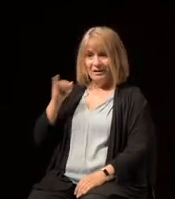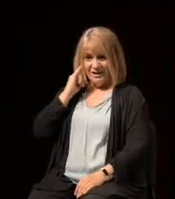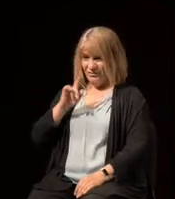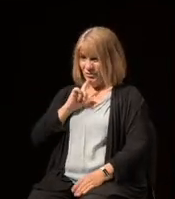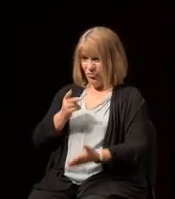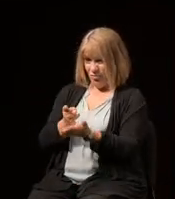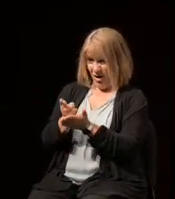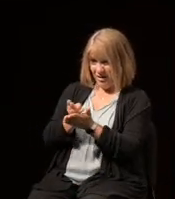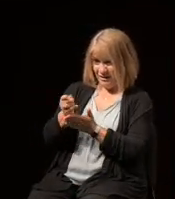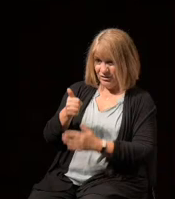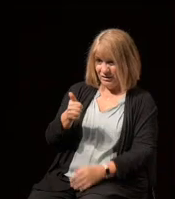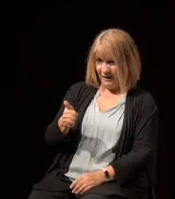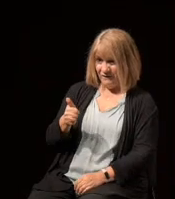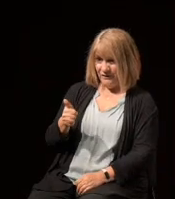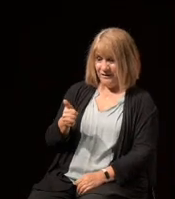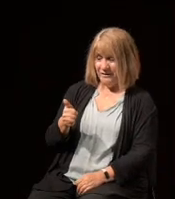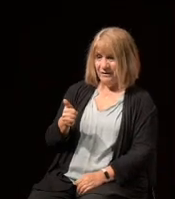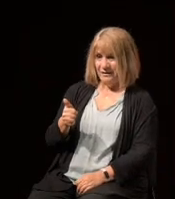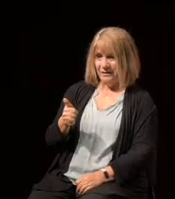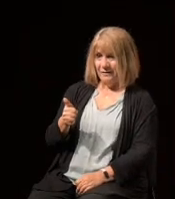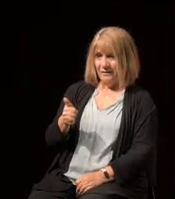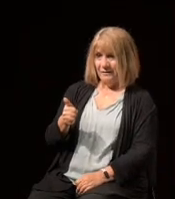it,